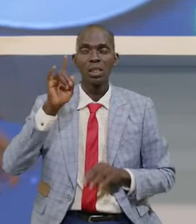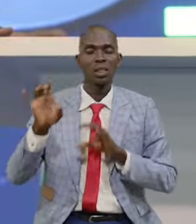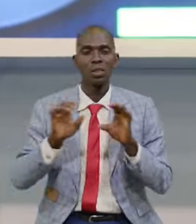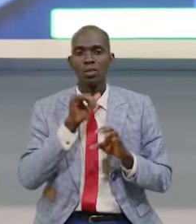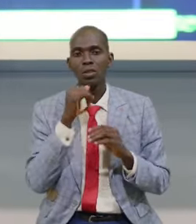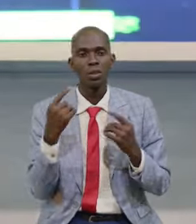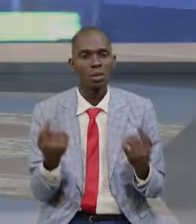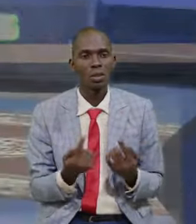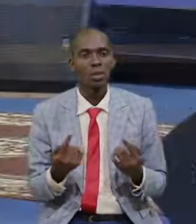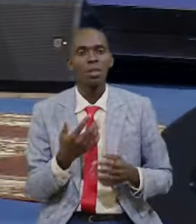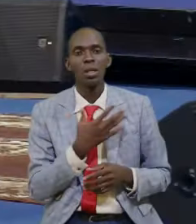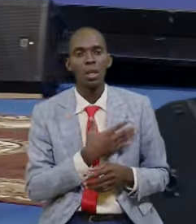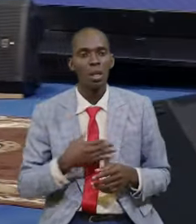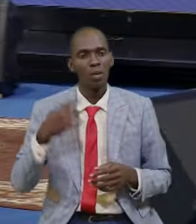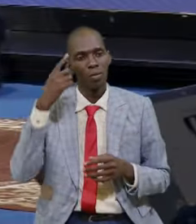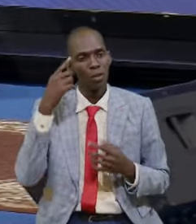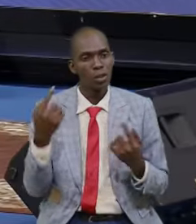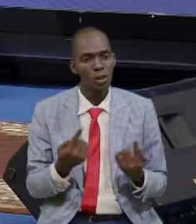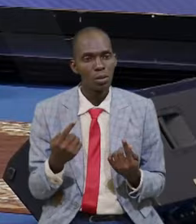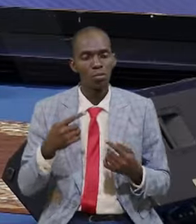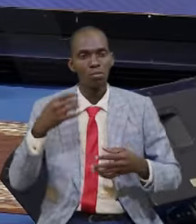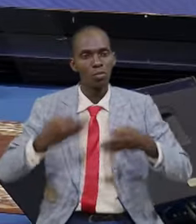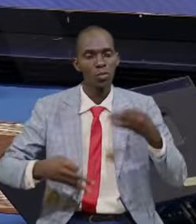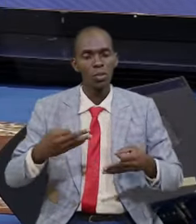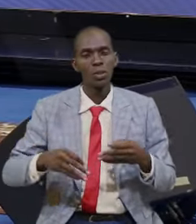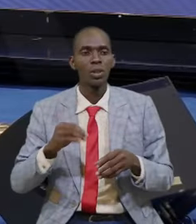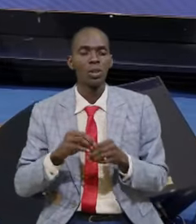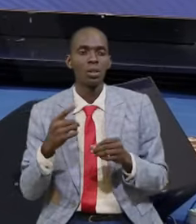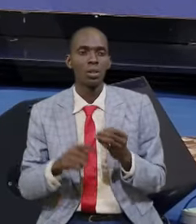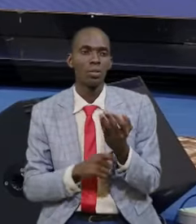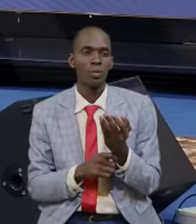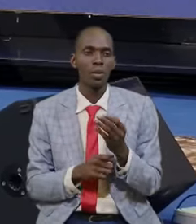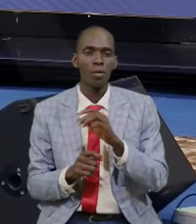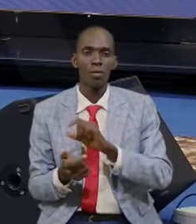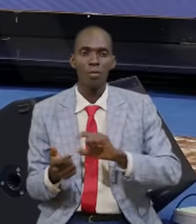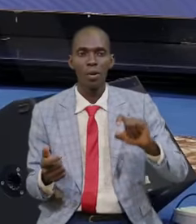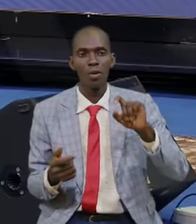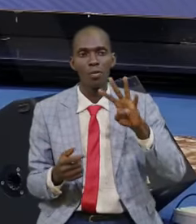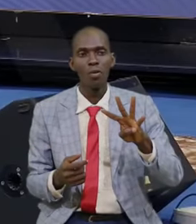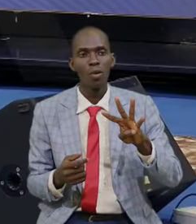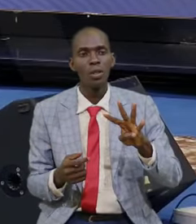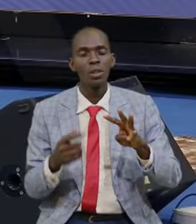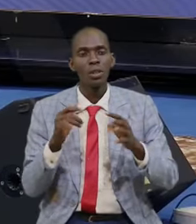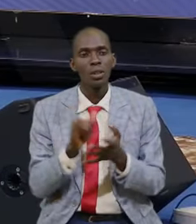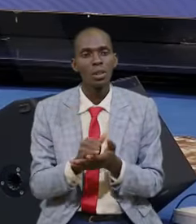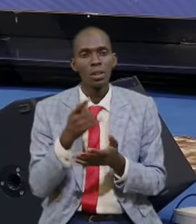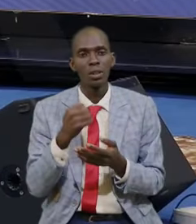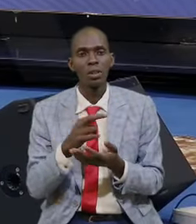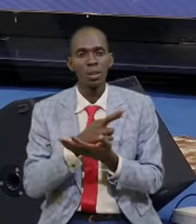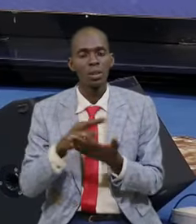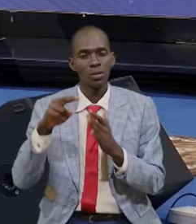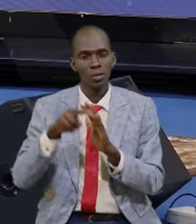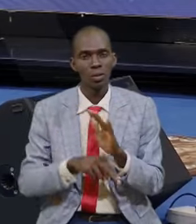the flesh. Look at verse 4. In verse 4 it says that the righteousness of the law might